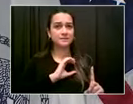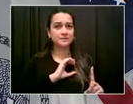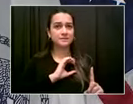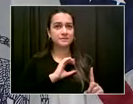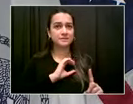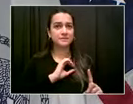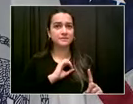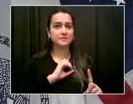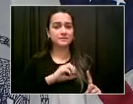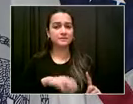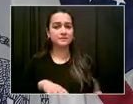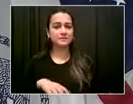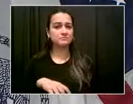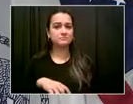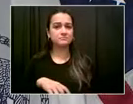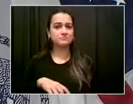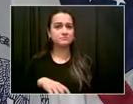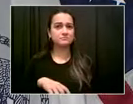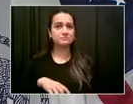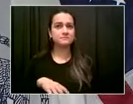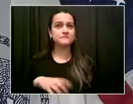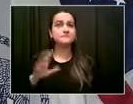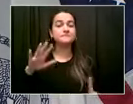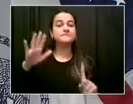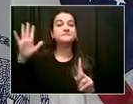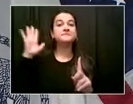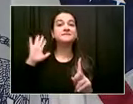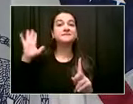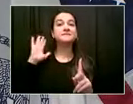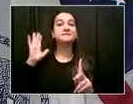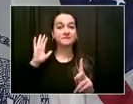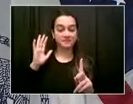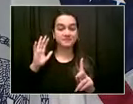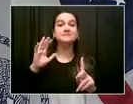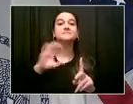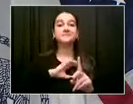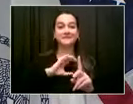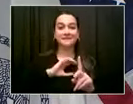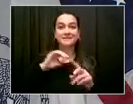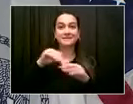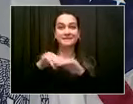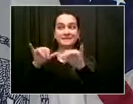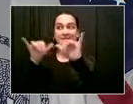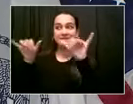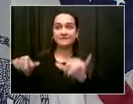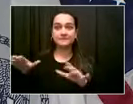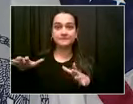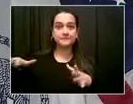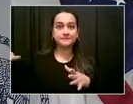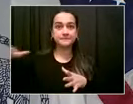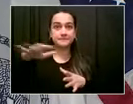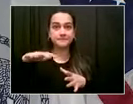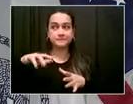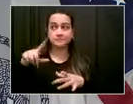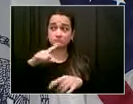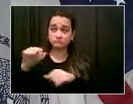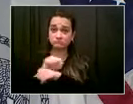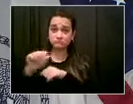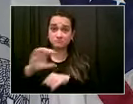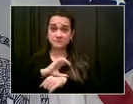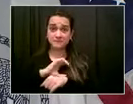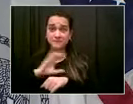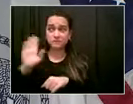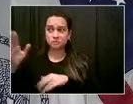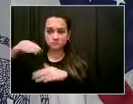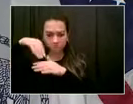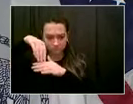the situation? James, important questions. The deployments obviously have just happened. They have happened, but it's just been done to